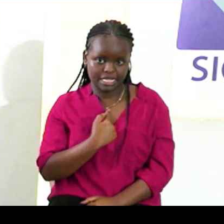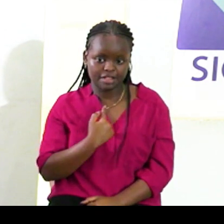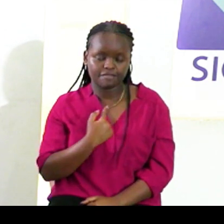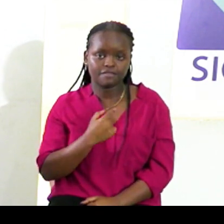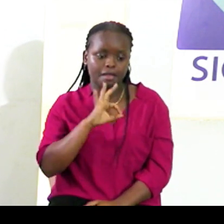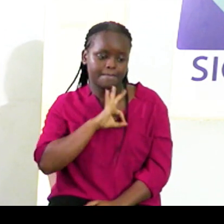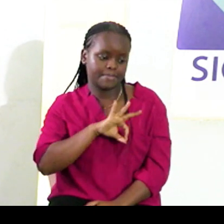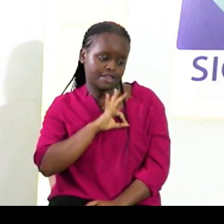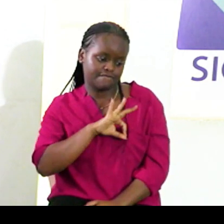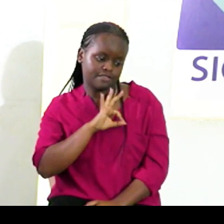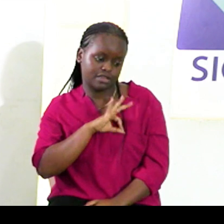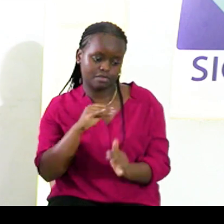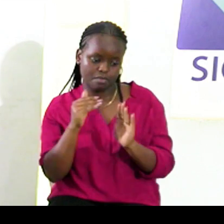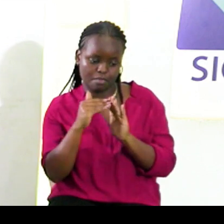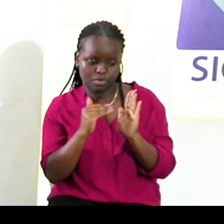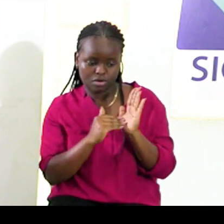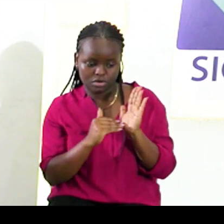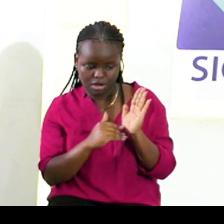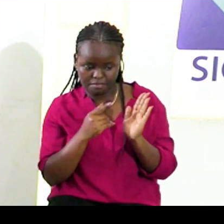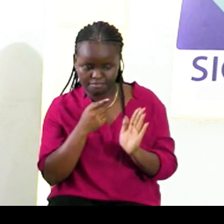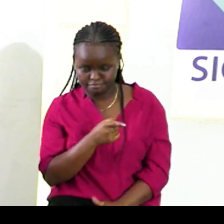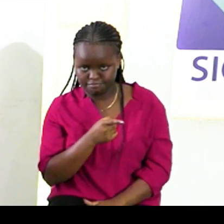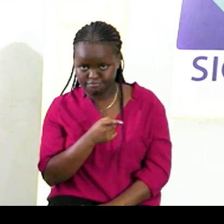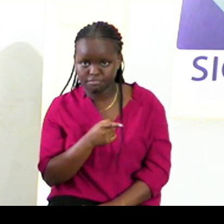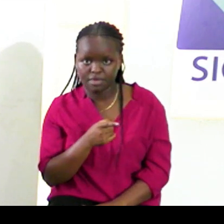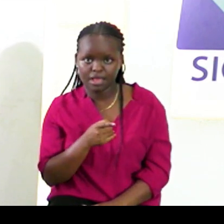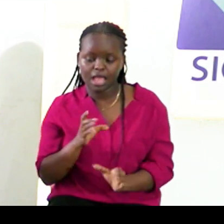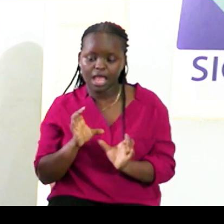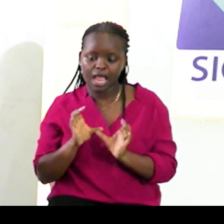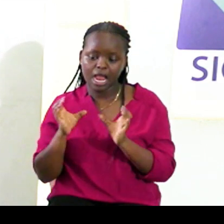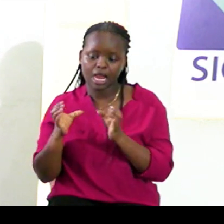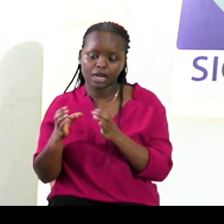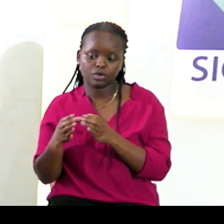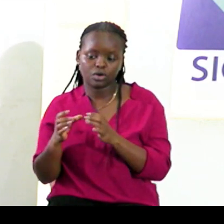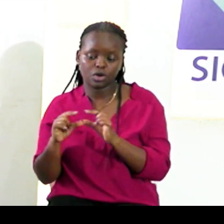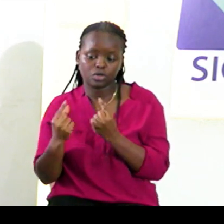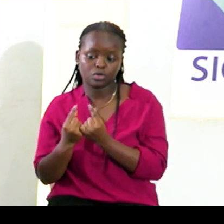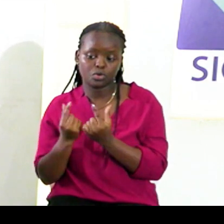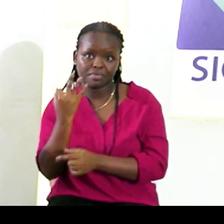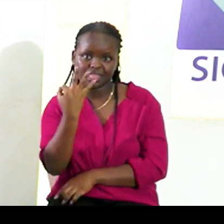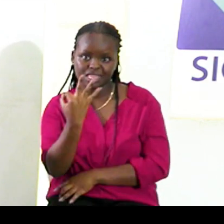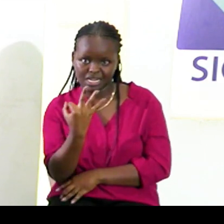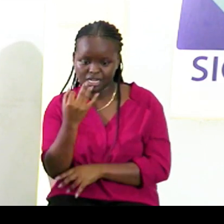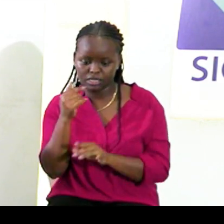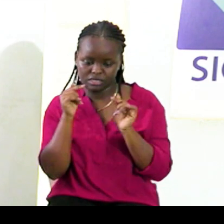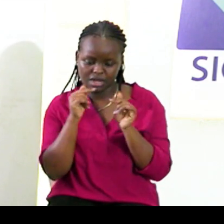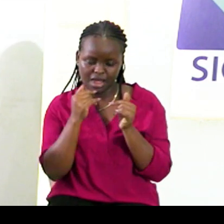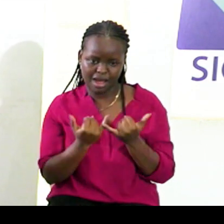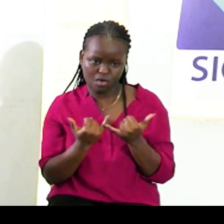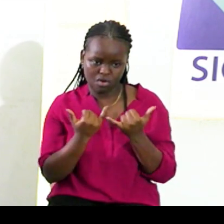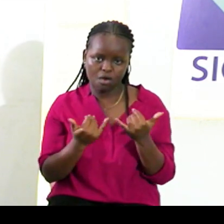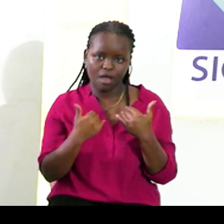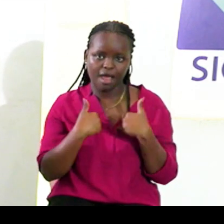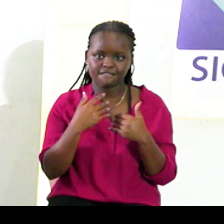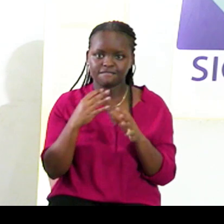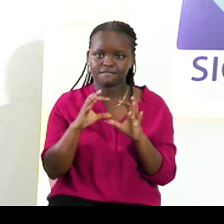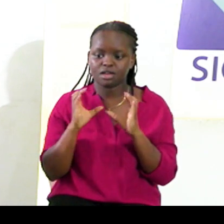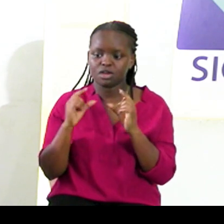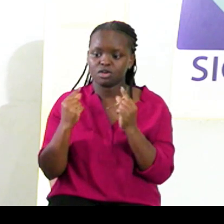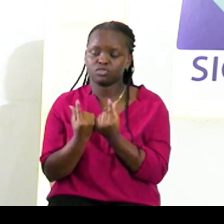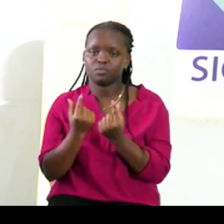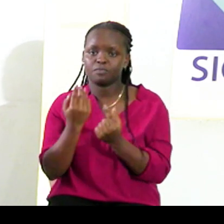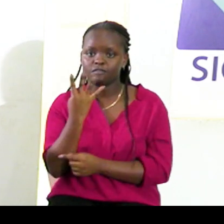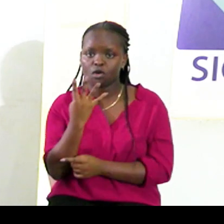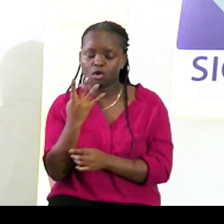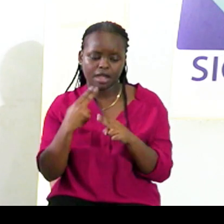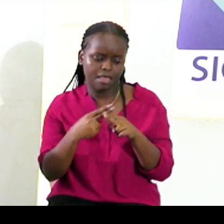the program, and I was in cohort 3, so right now they are doing cohort 4. What's the name of that